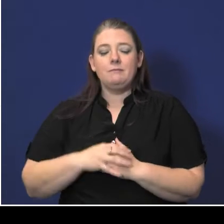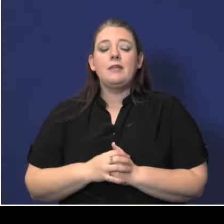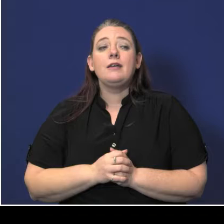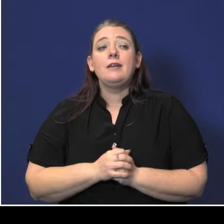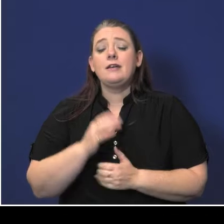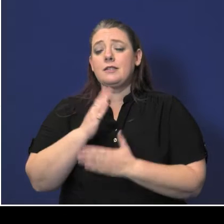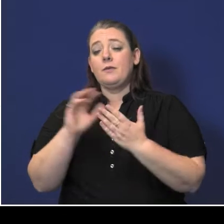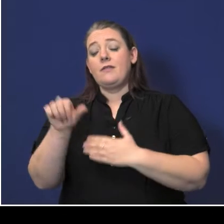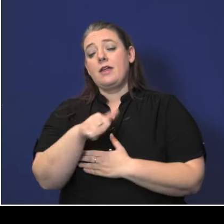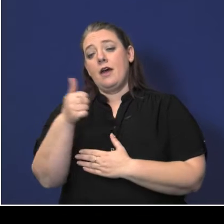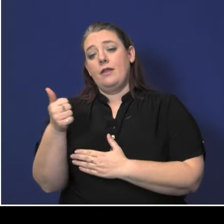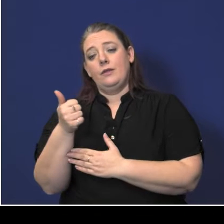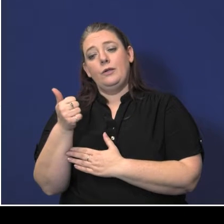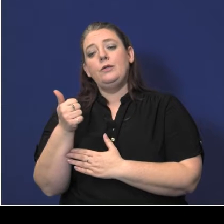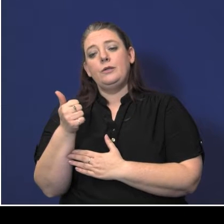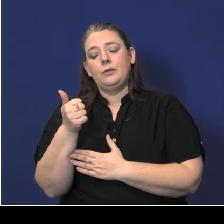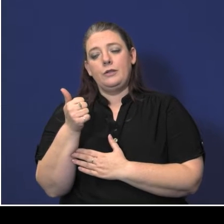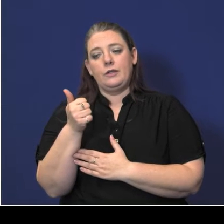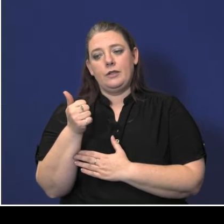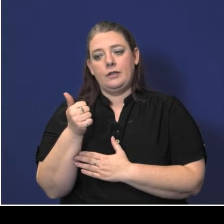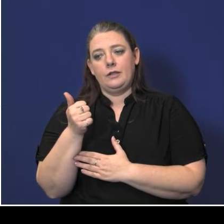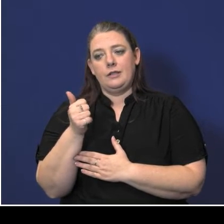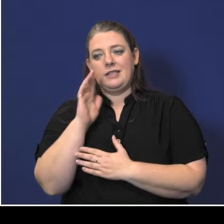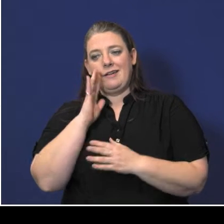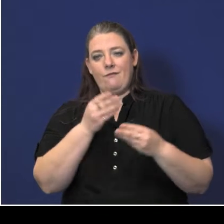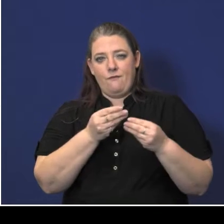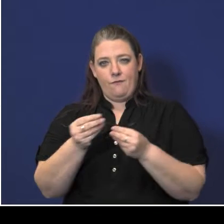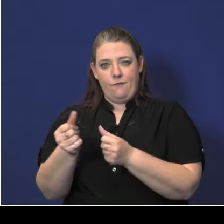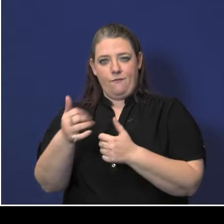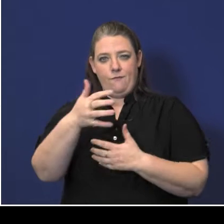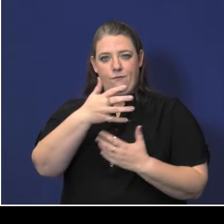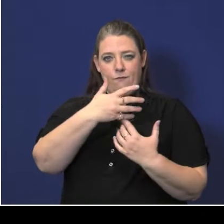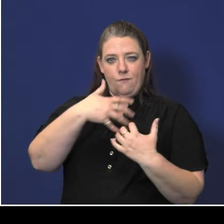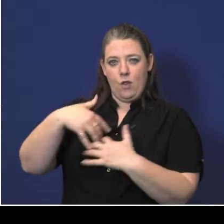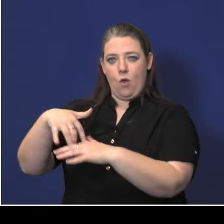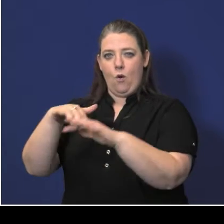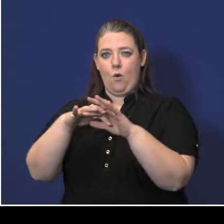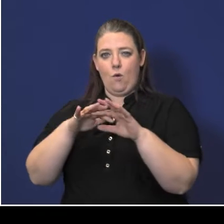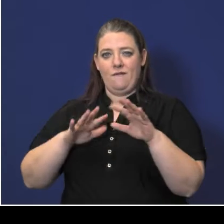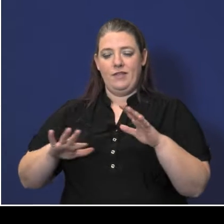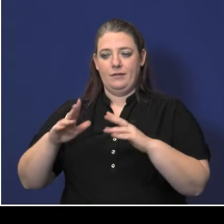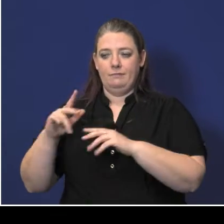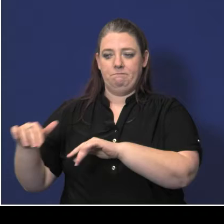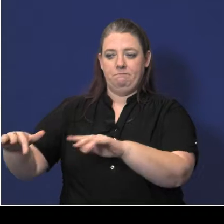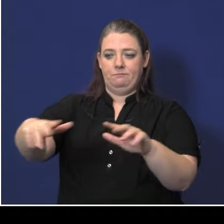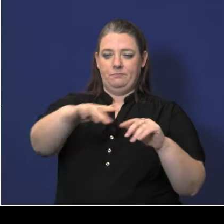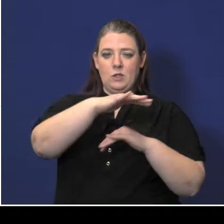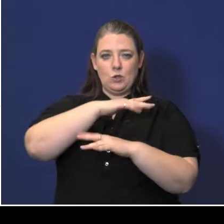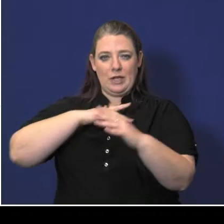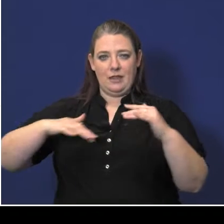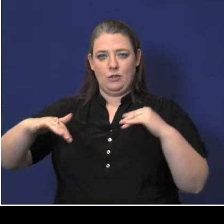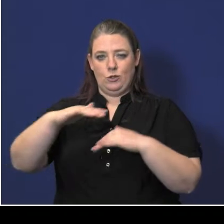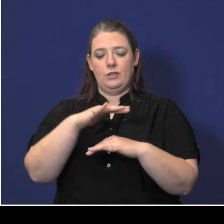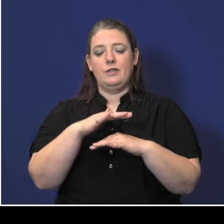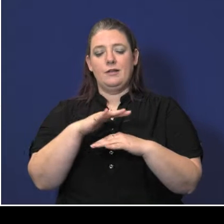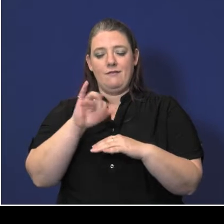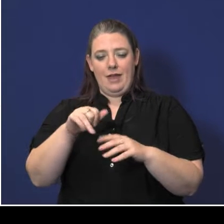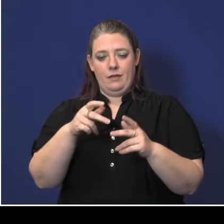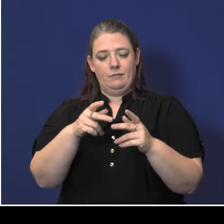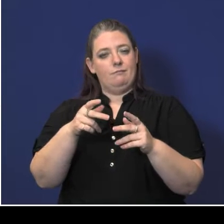other things that just to kind of get a flow of the overall circulation and locations of this